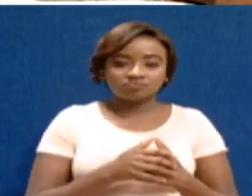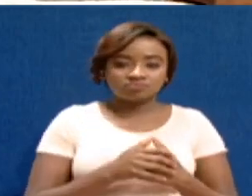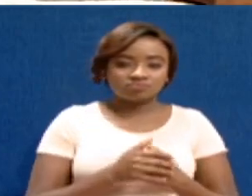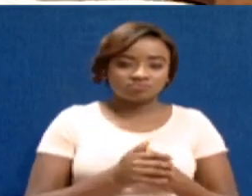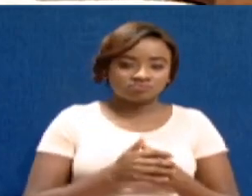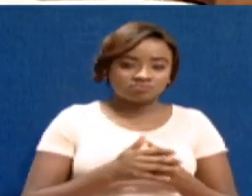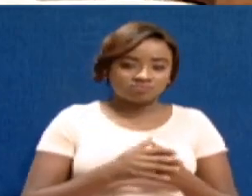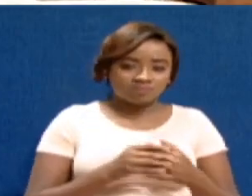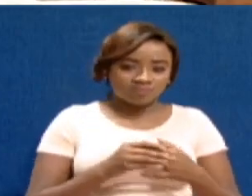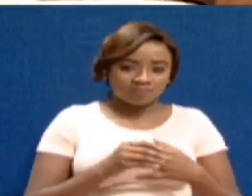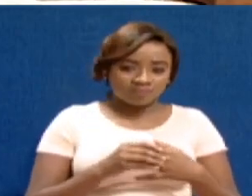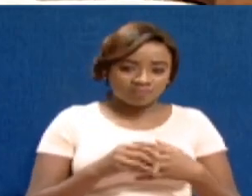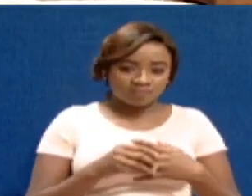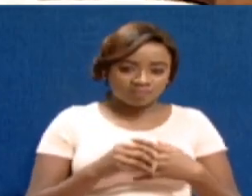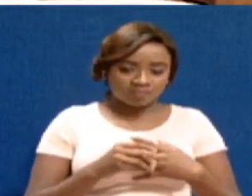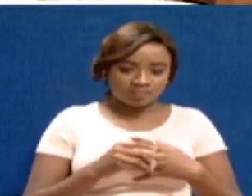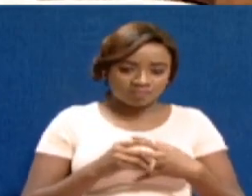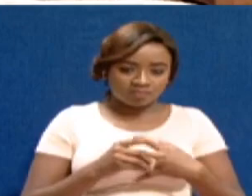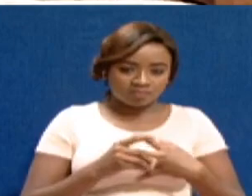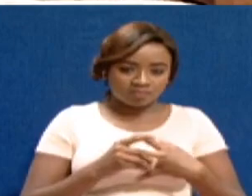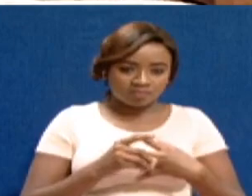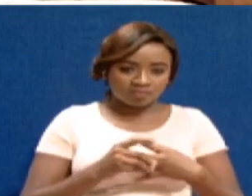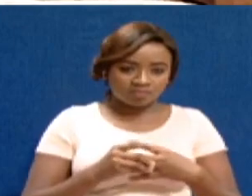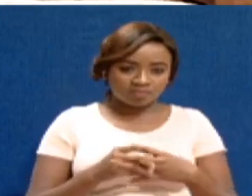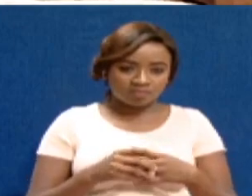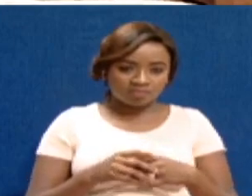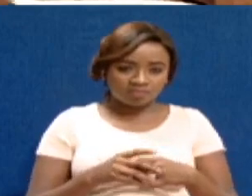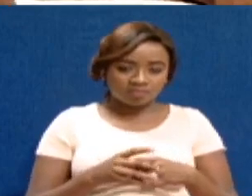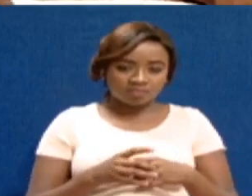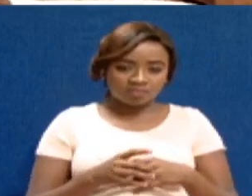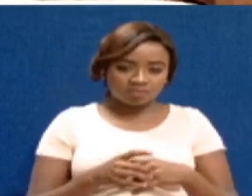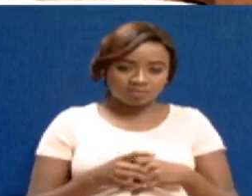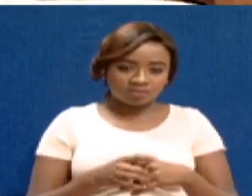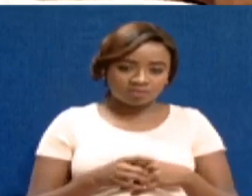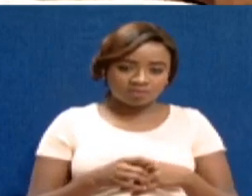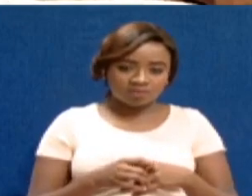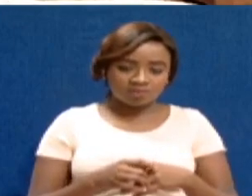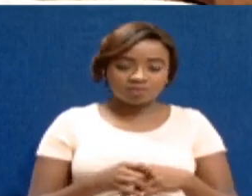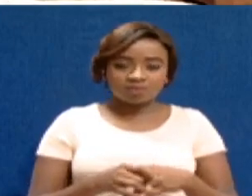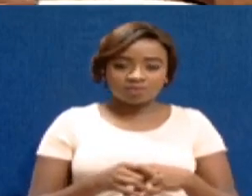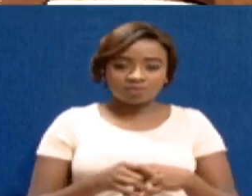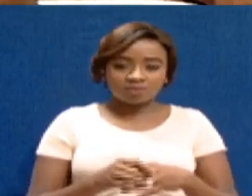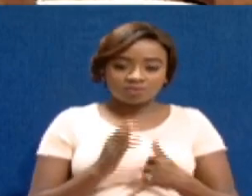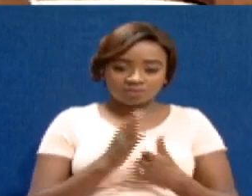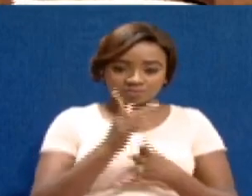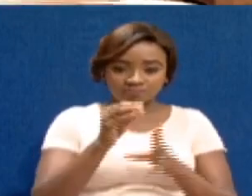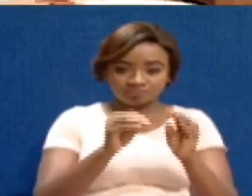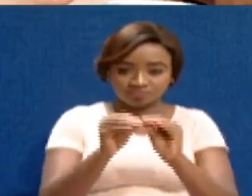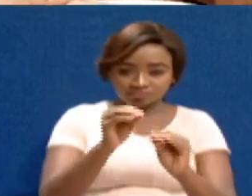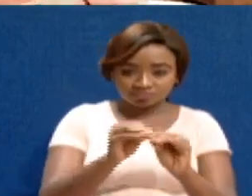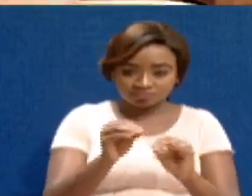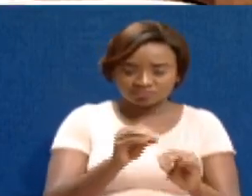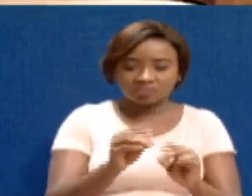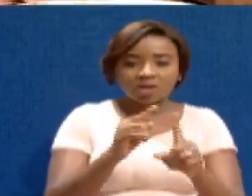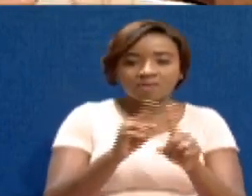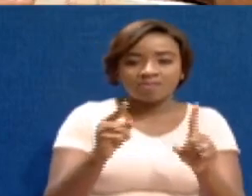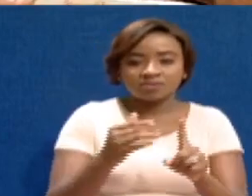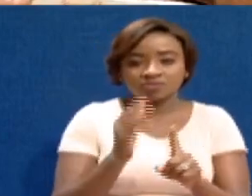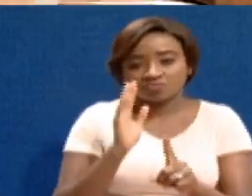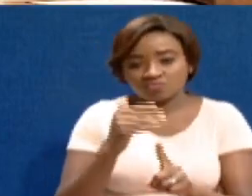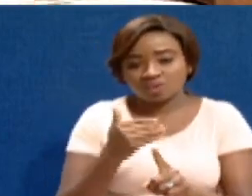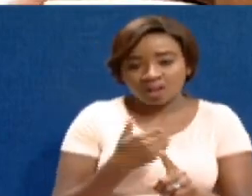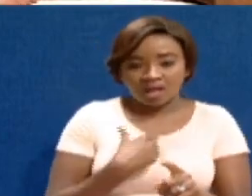it's going to be a referendum, but we're going to have a parliamentary where Parliament will have initiate certain